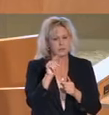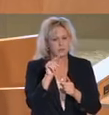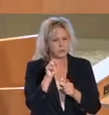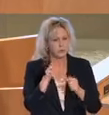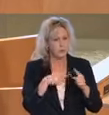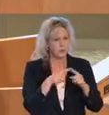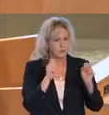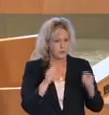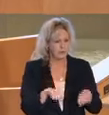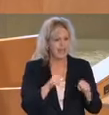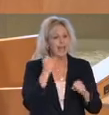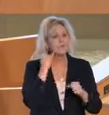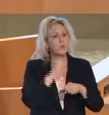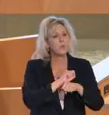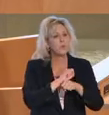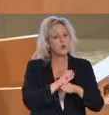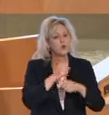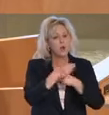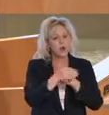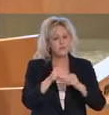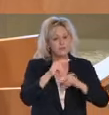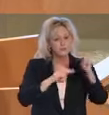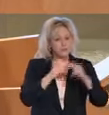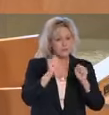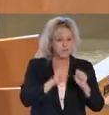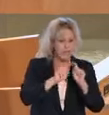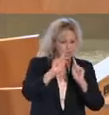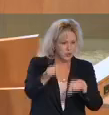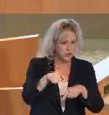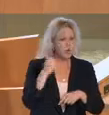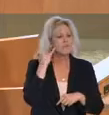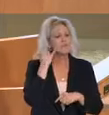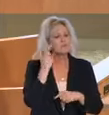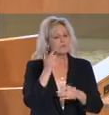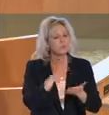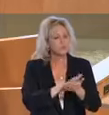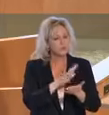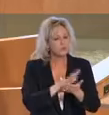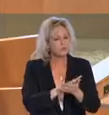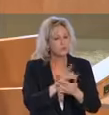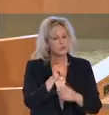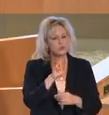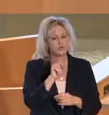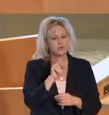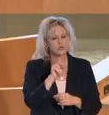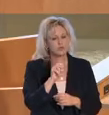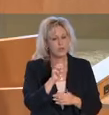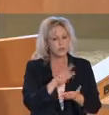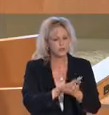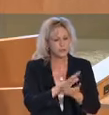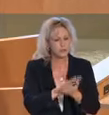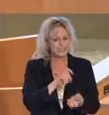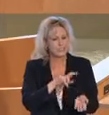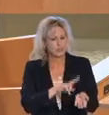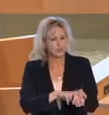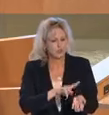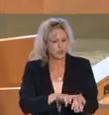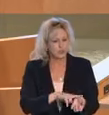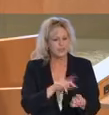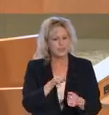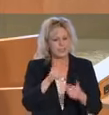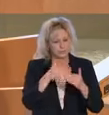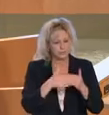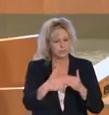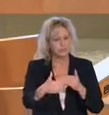back to work now as well. Trade schools for essential services. We need to get to start training our new workforce, such as nurses and other things like that going